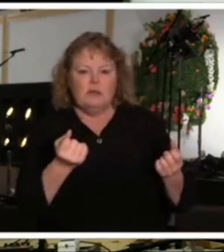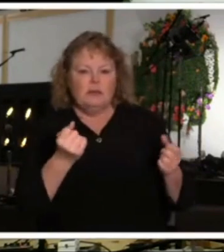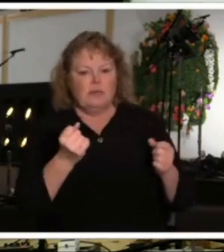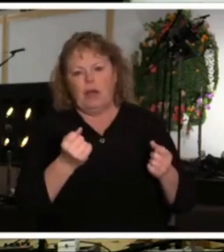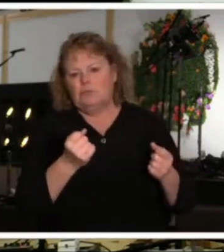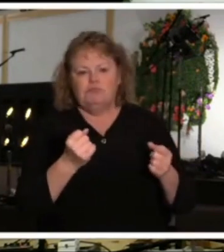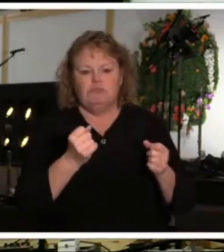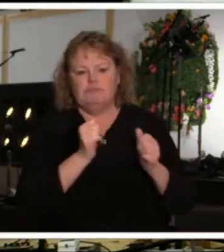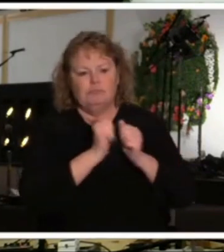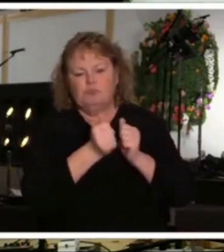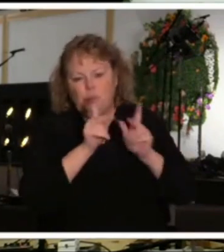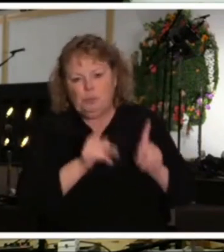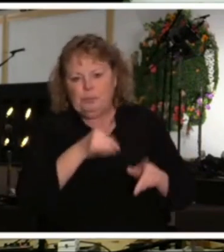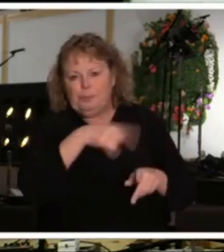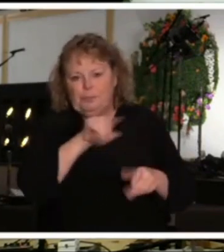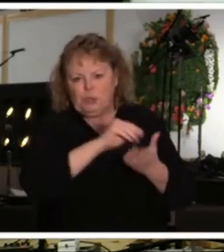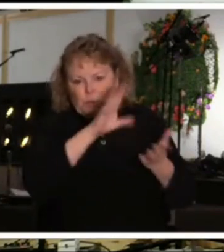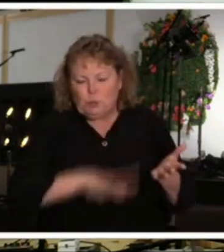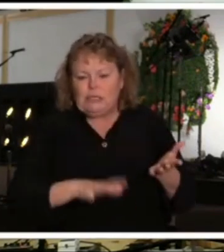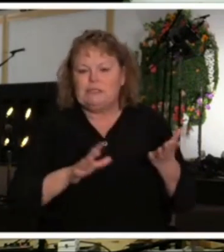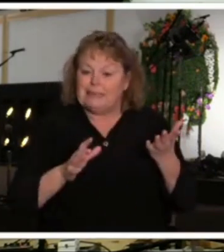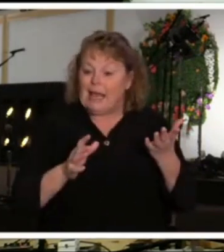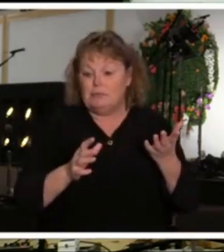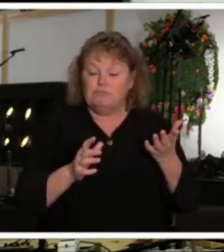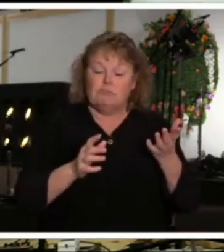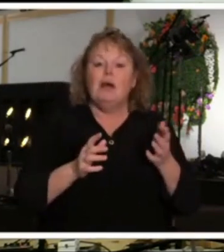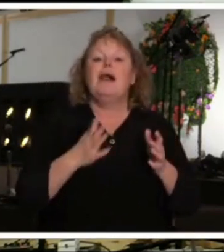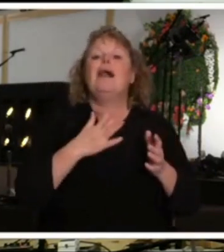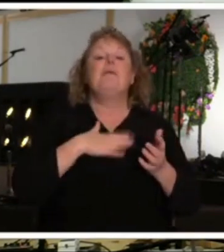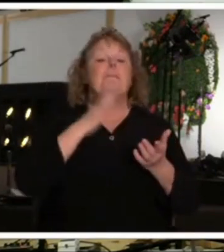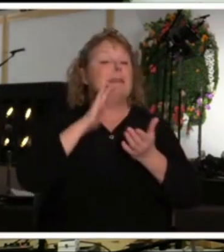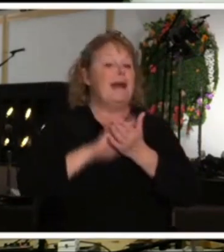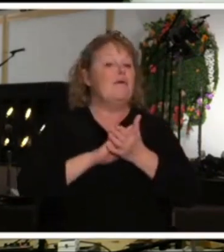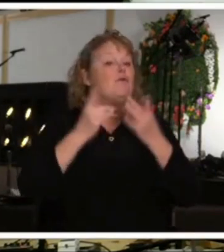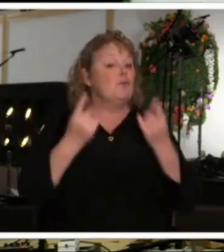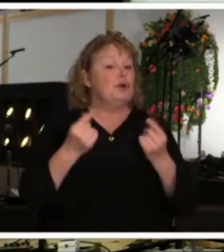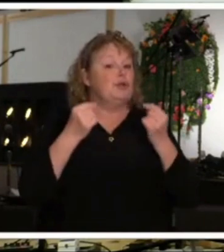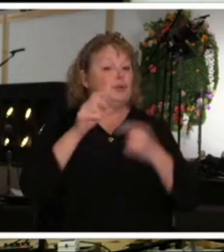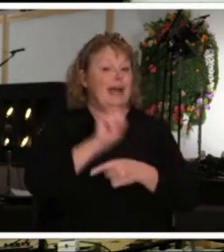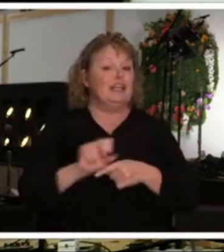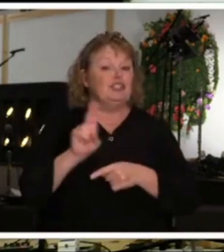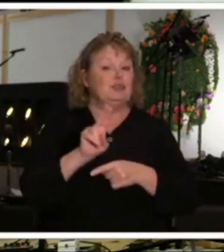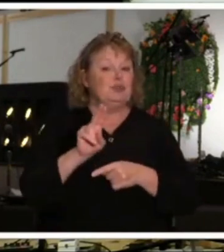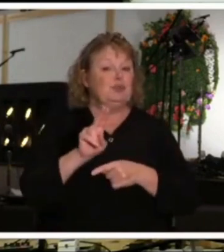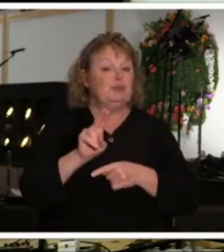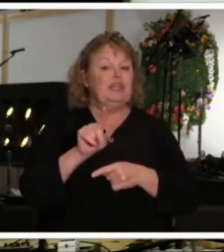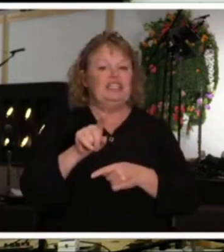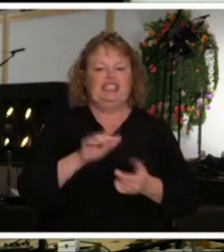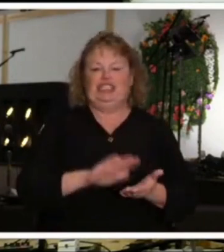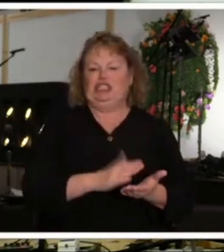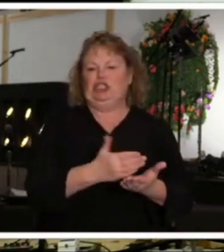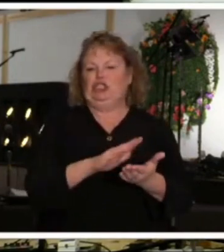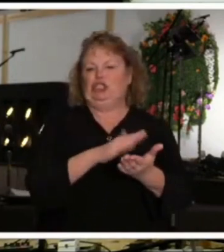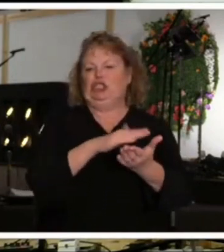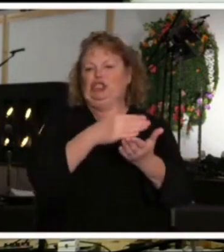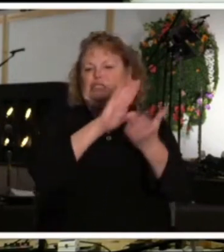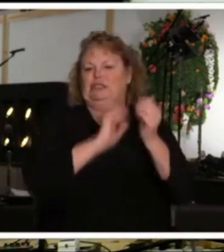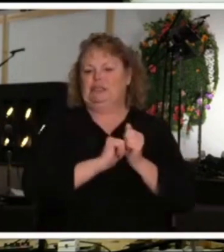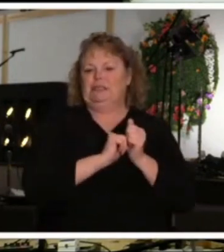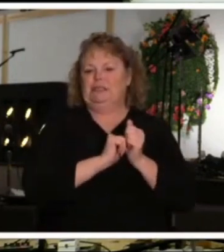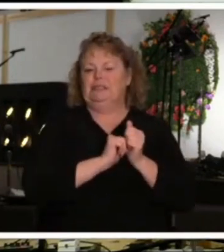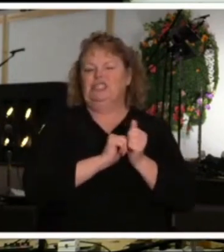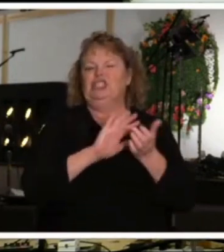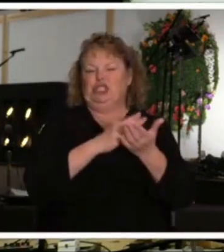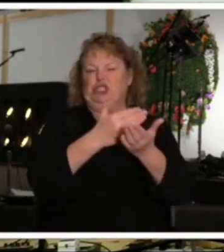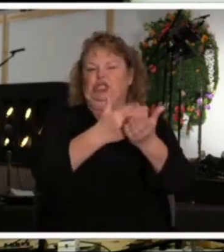time counseling them and talking with them. My wife, what she does a lot of cooking. I didn't say in the first service, but she does a lot of